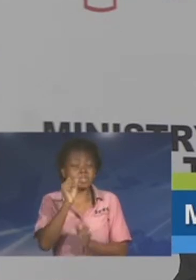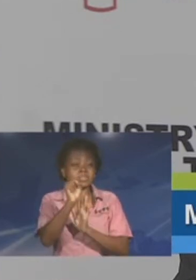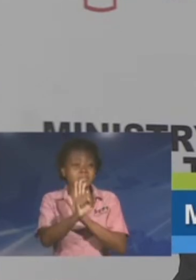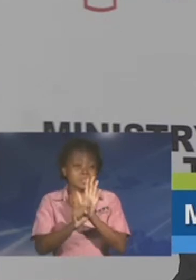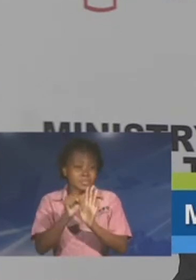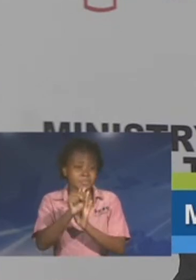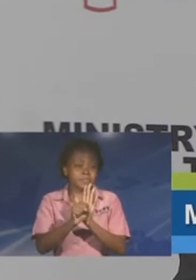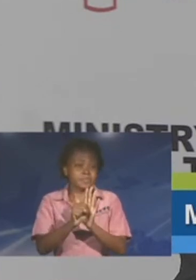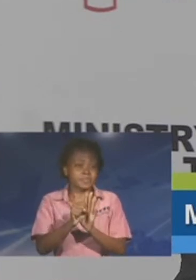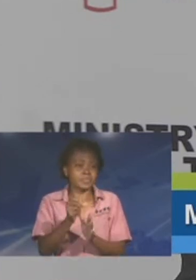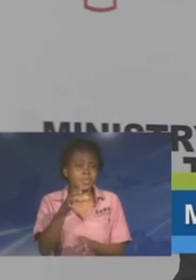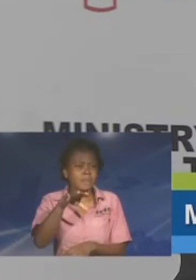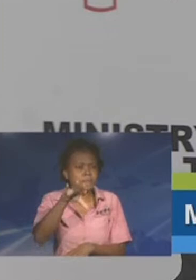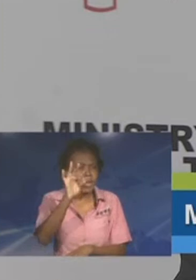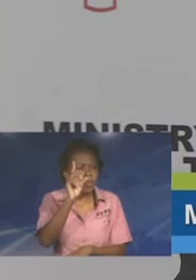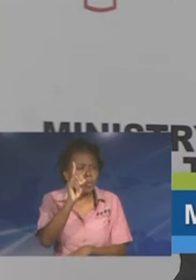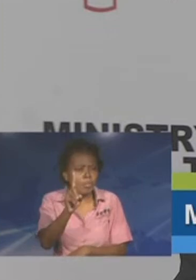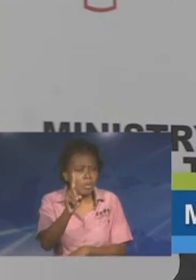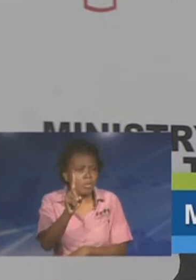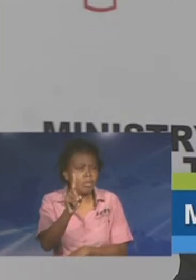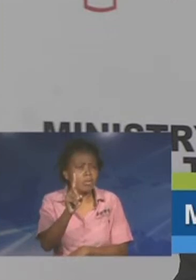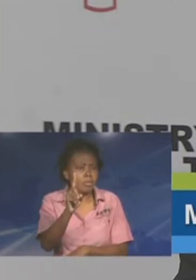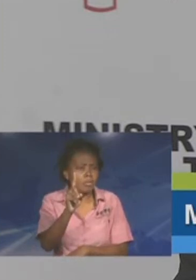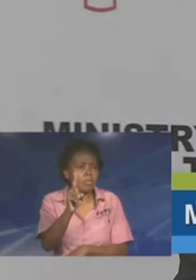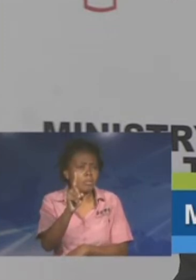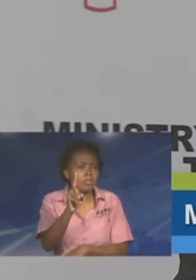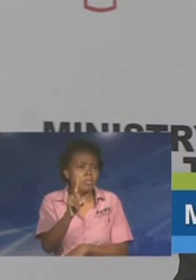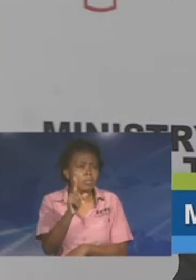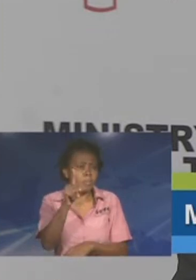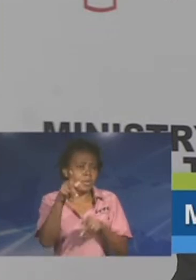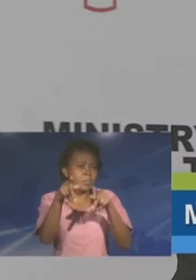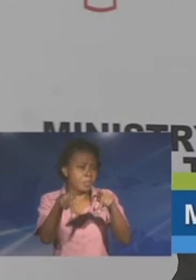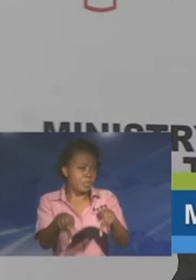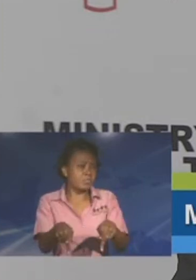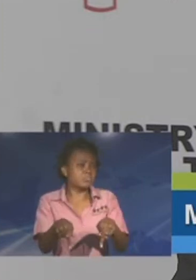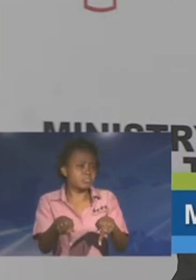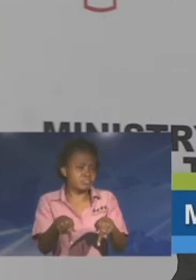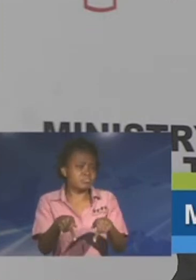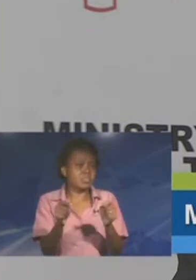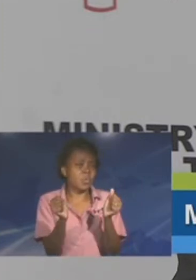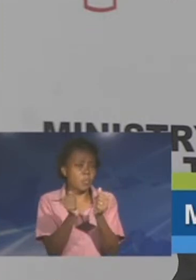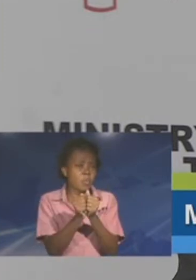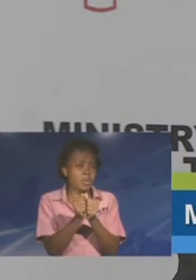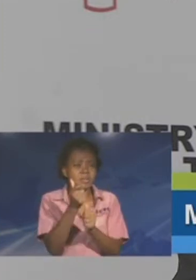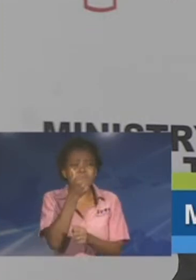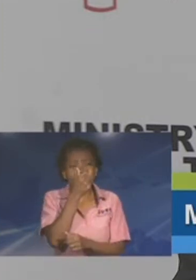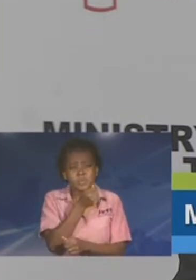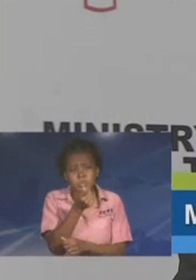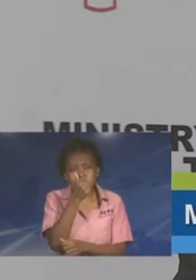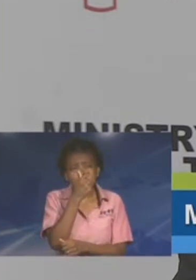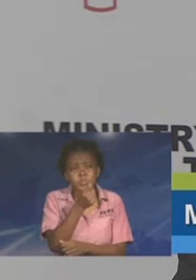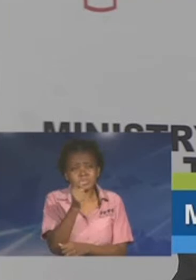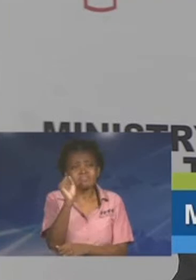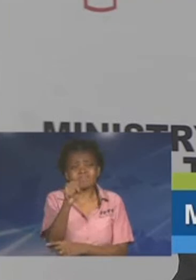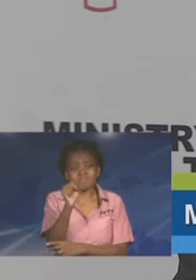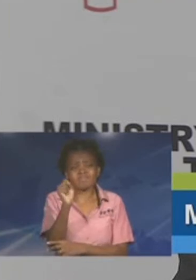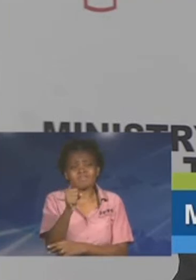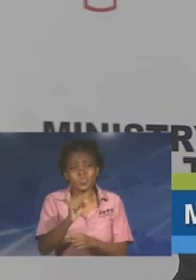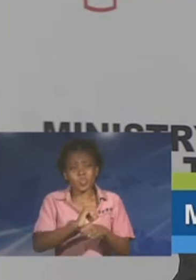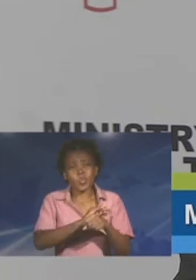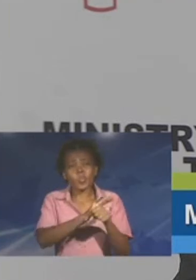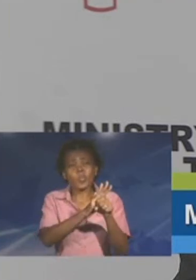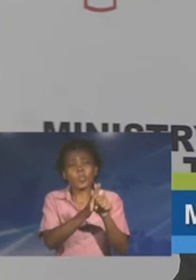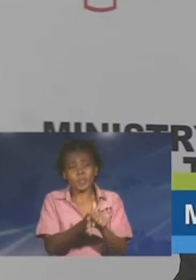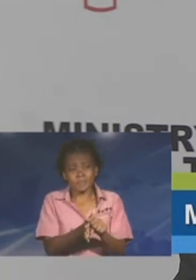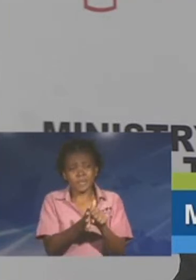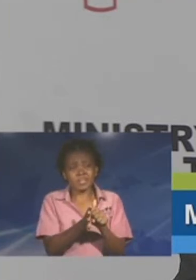terms of influenza outside of that normal ban, and of course COVID would have a role to play in the way the